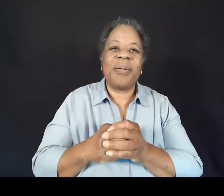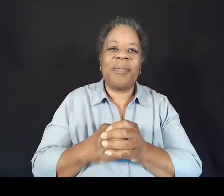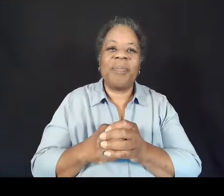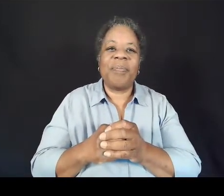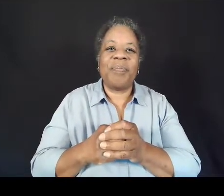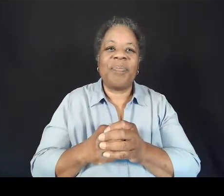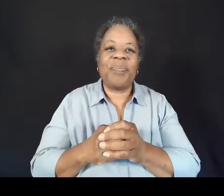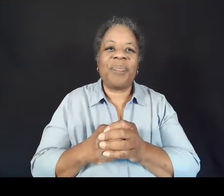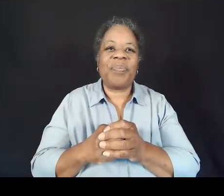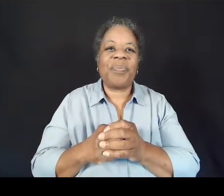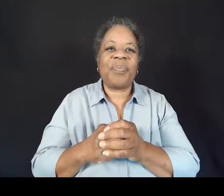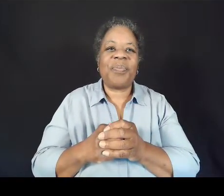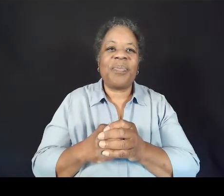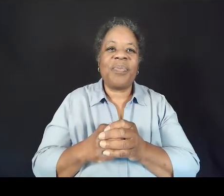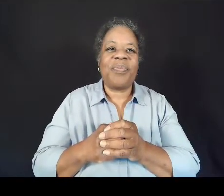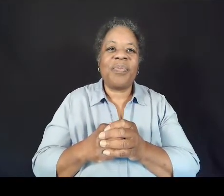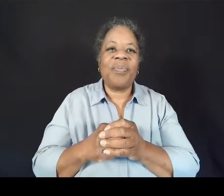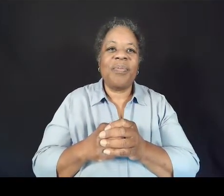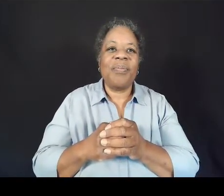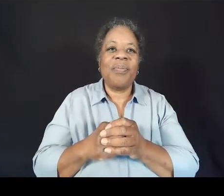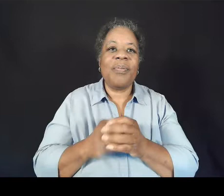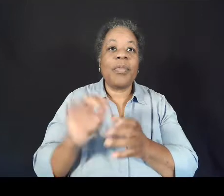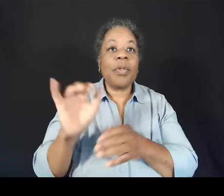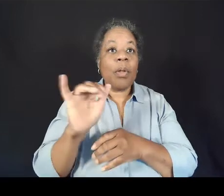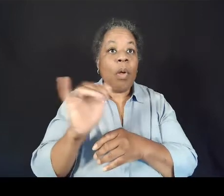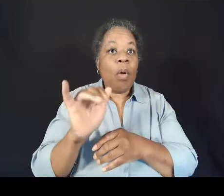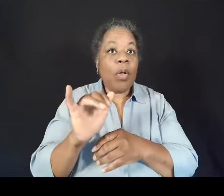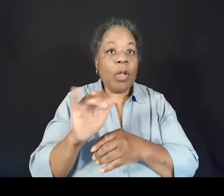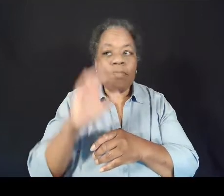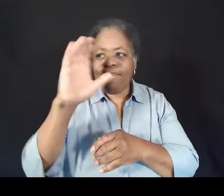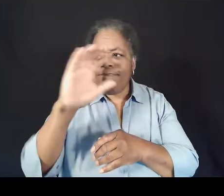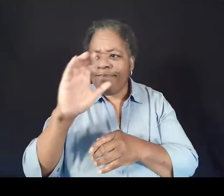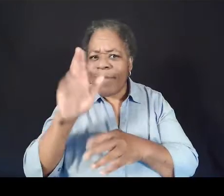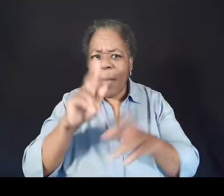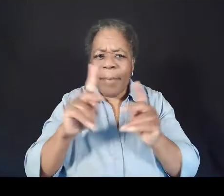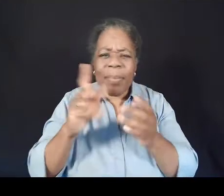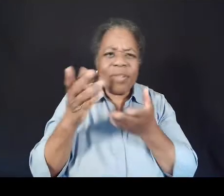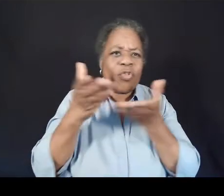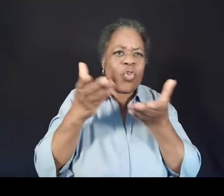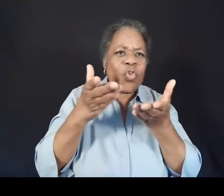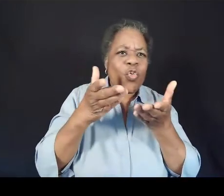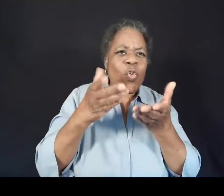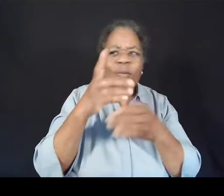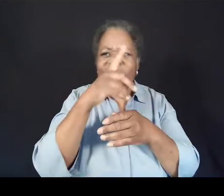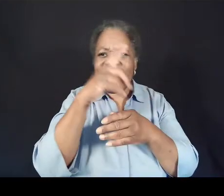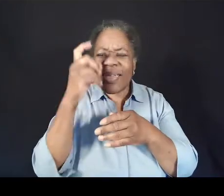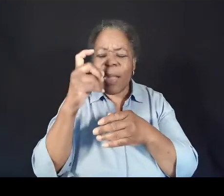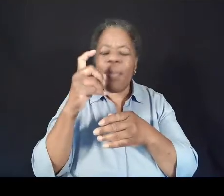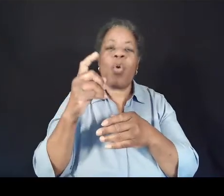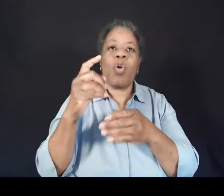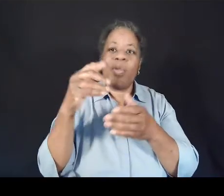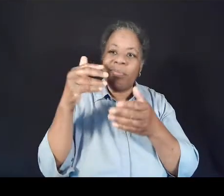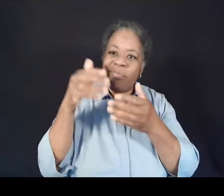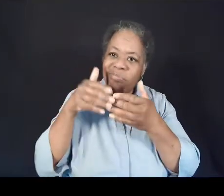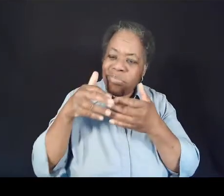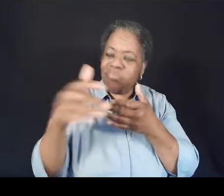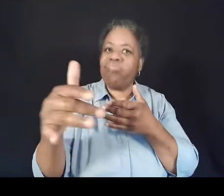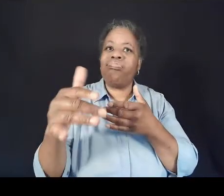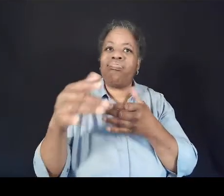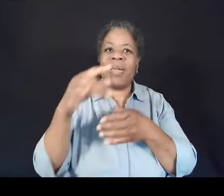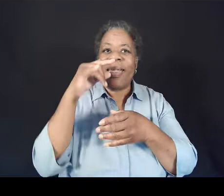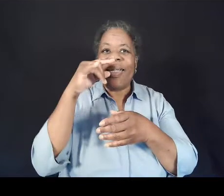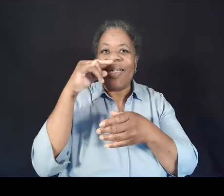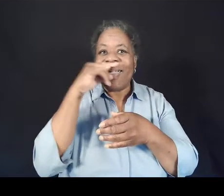grace.org/2022annual meeting. We're also looking for some people to serve in Kidstown in all of our campuses this summer. So if you're able, please go